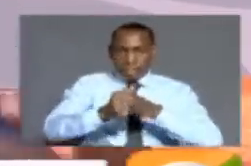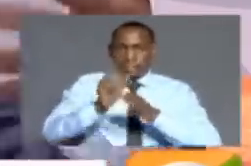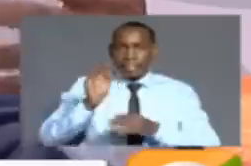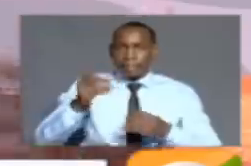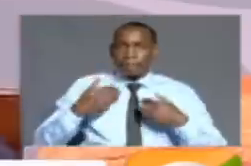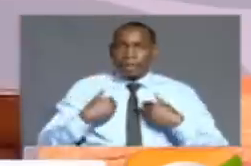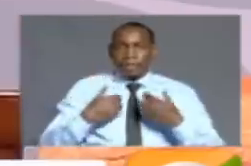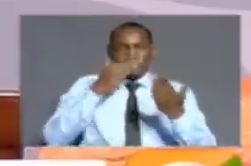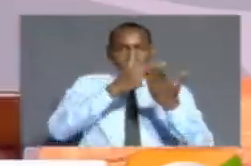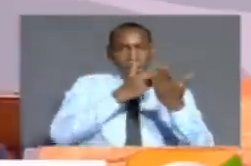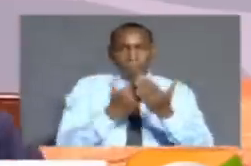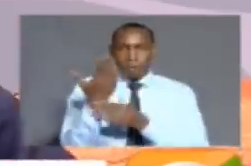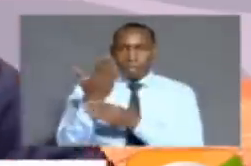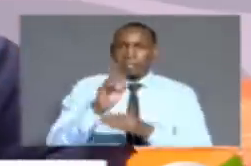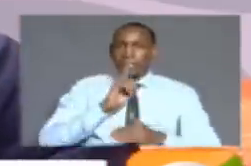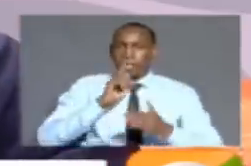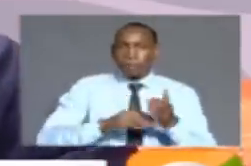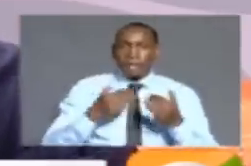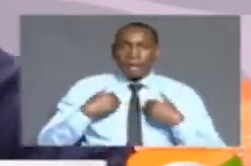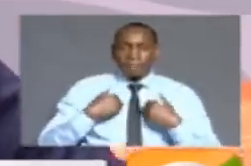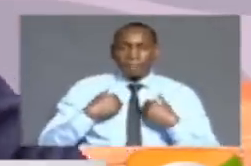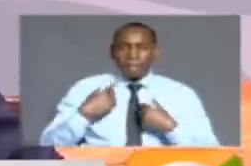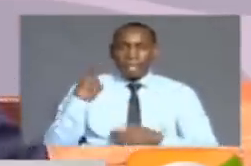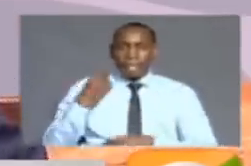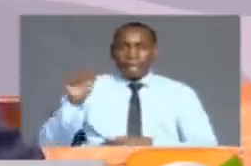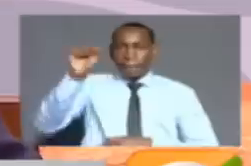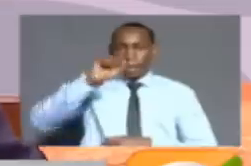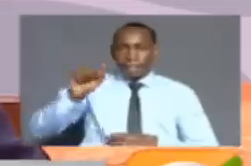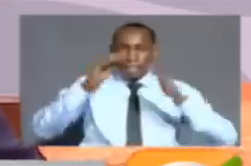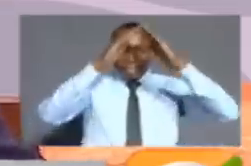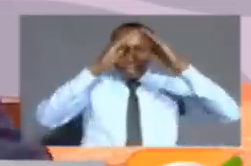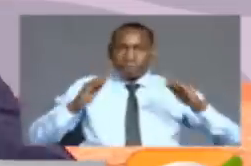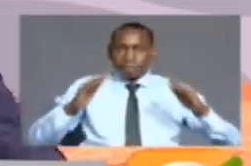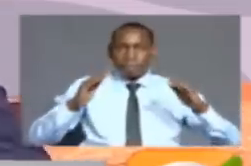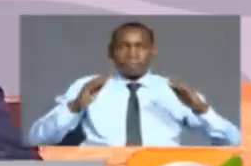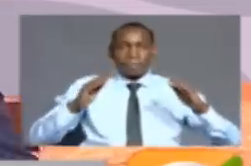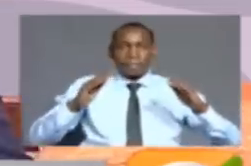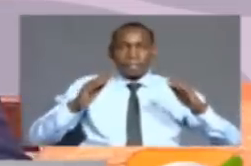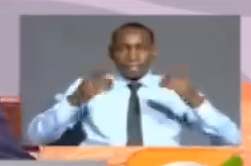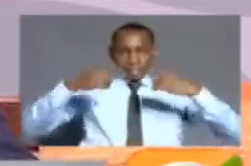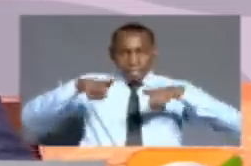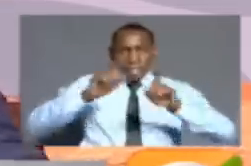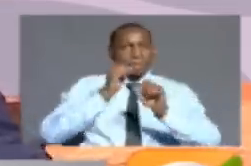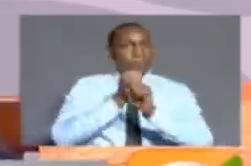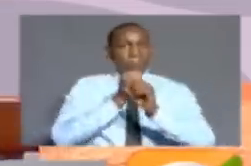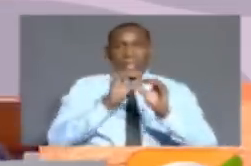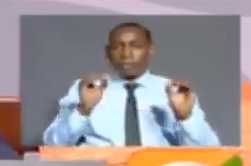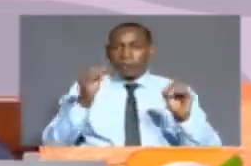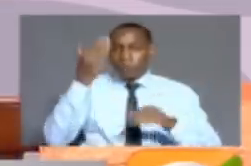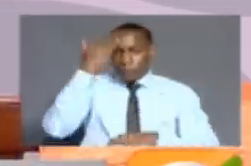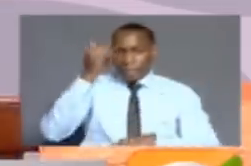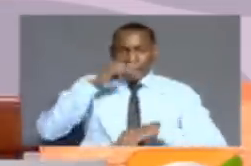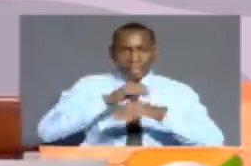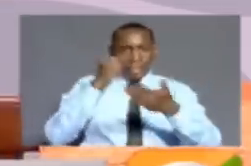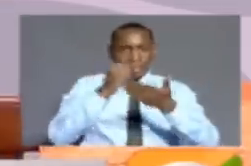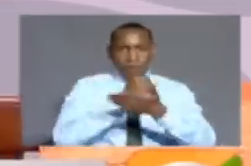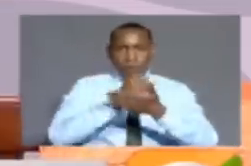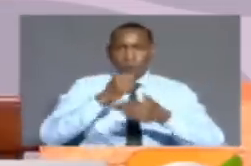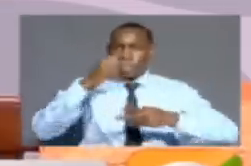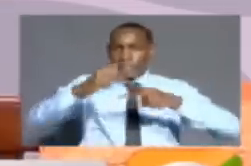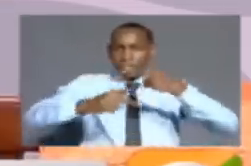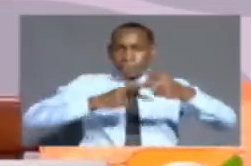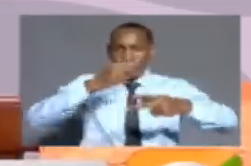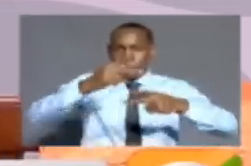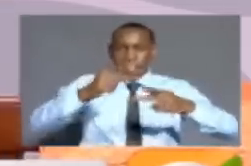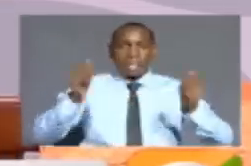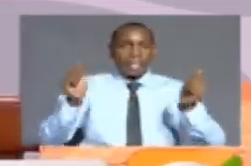template that has a vote head that already has a figure of state house, of all these things, you're being lazy. Because during the audit process, you